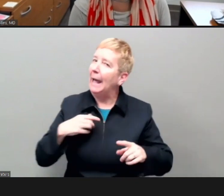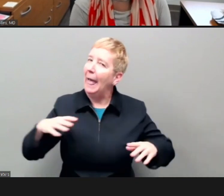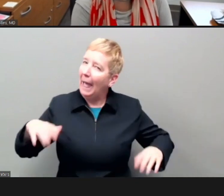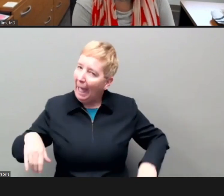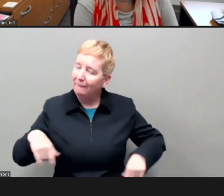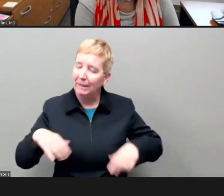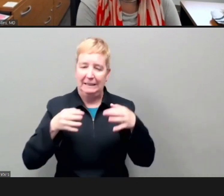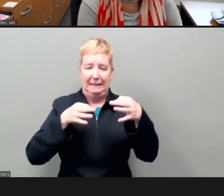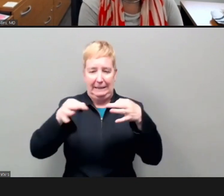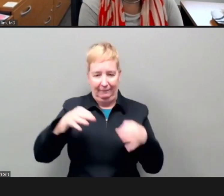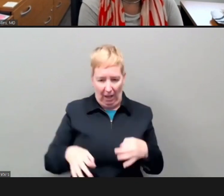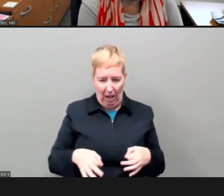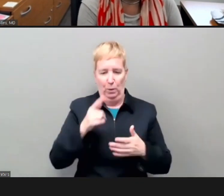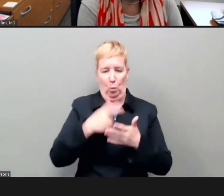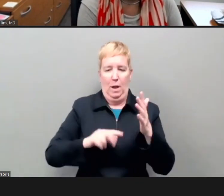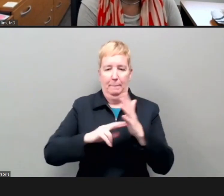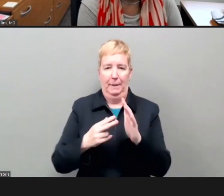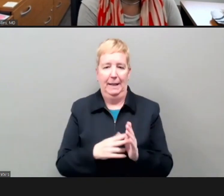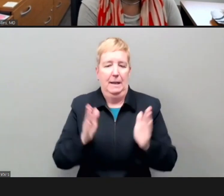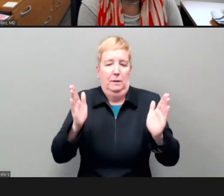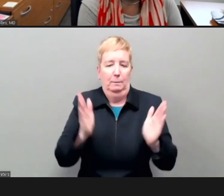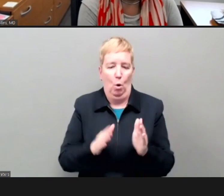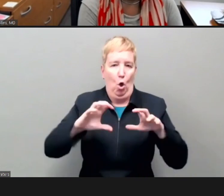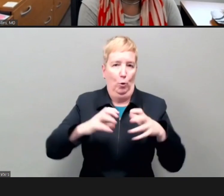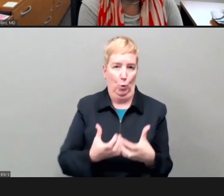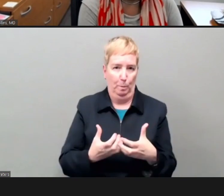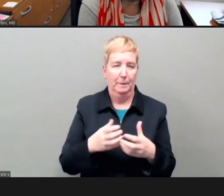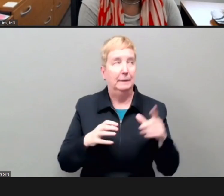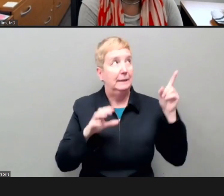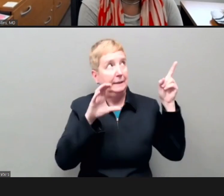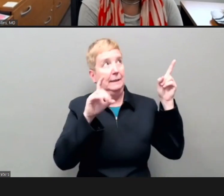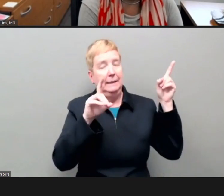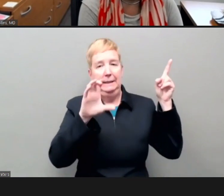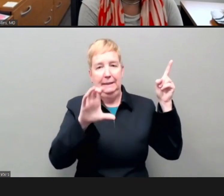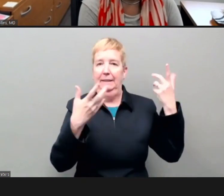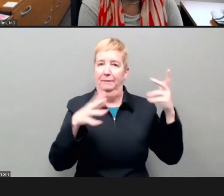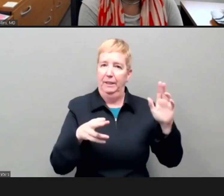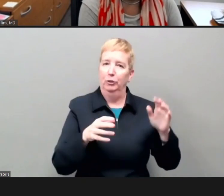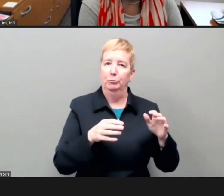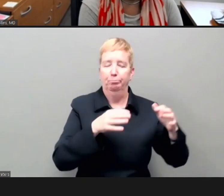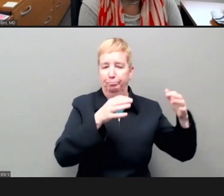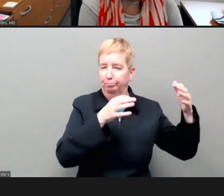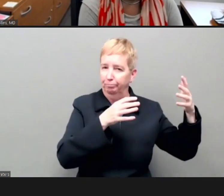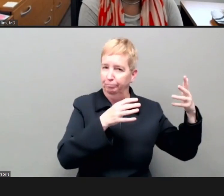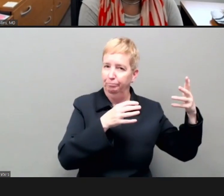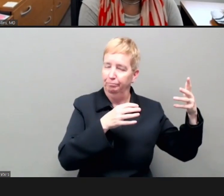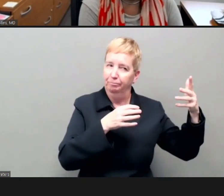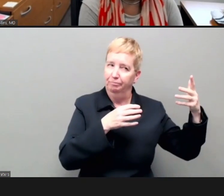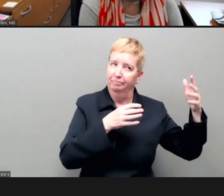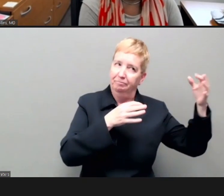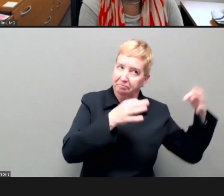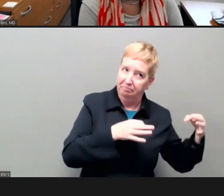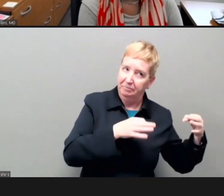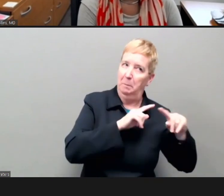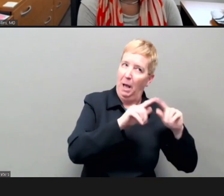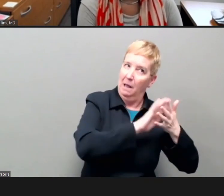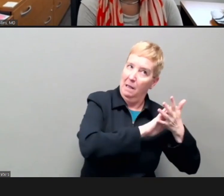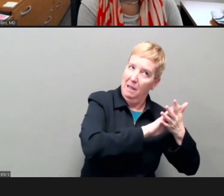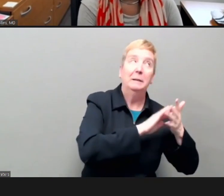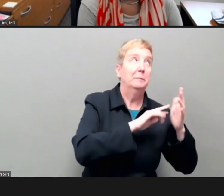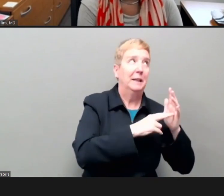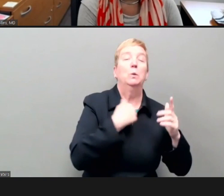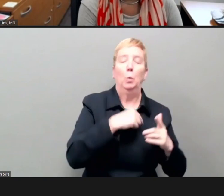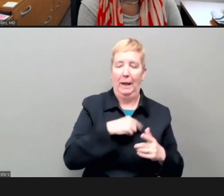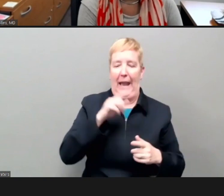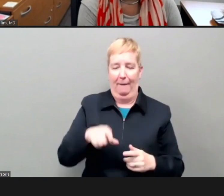phrase in the CDC guidance that the CDC purposely failed to define. And so for New Mexico, for at